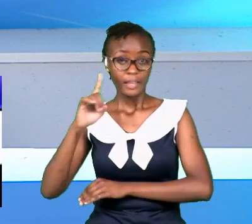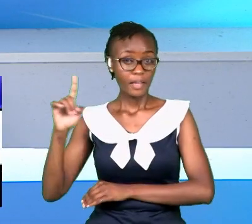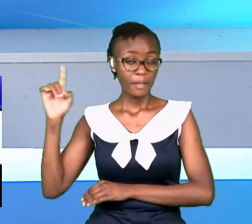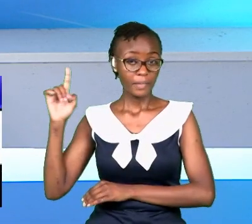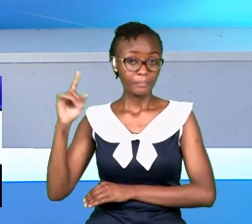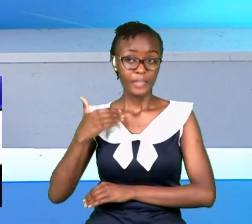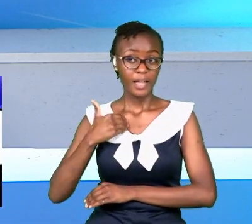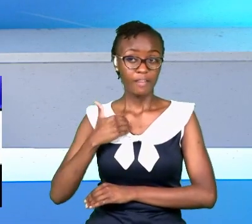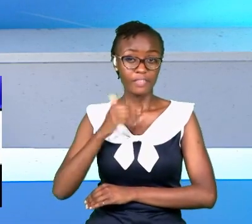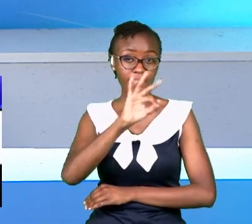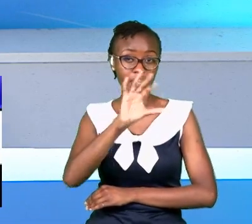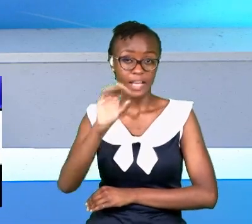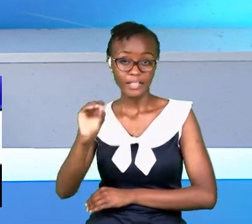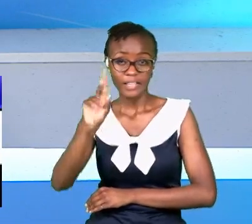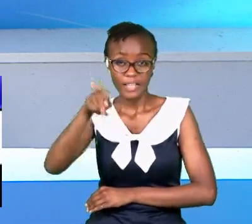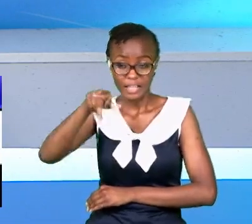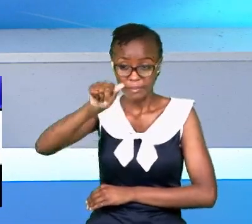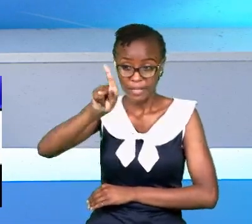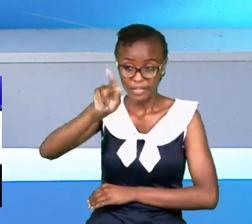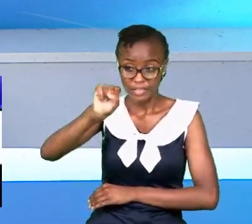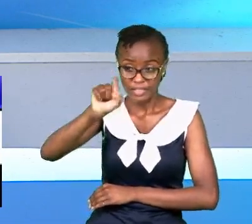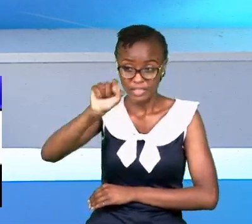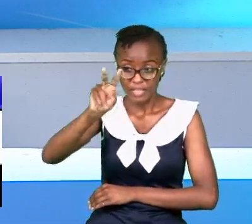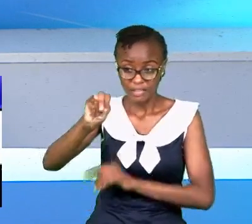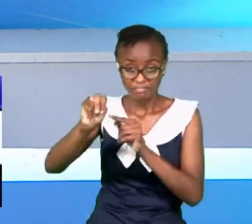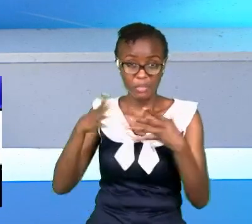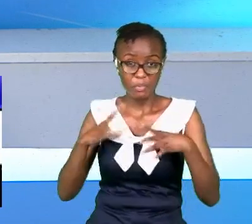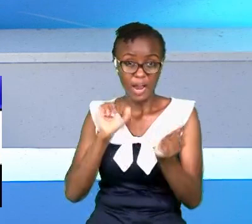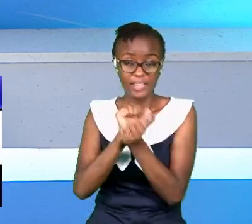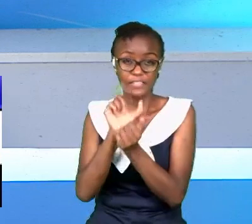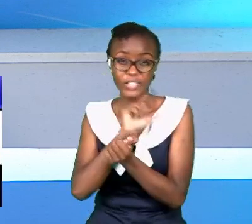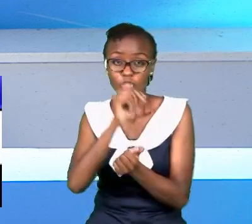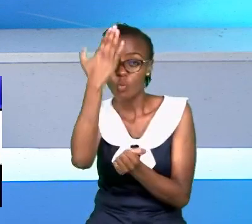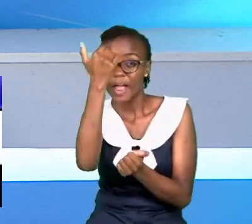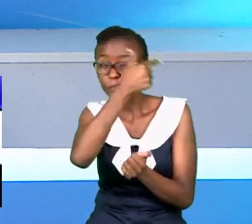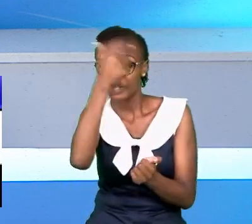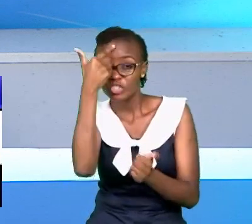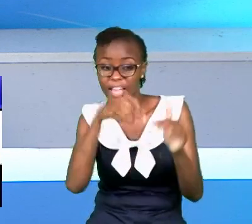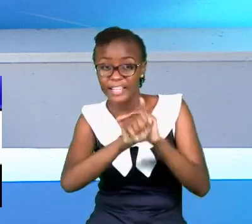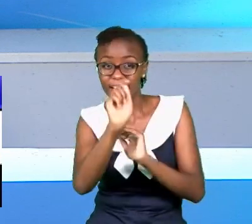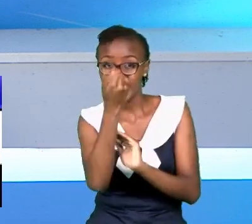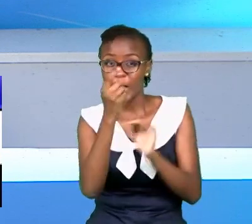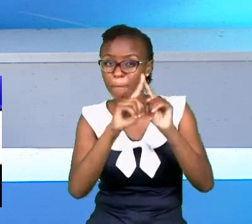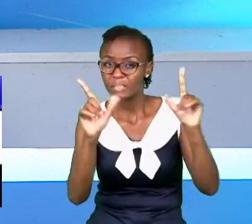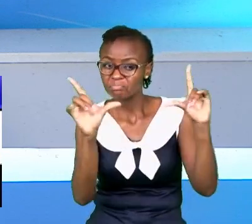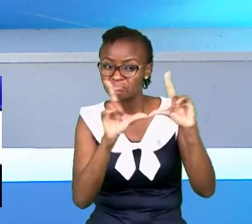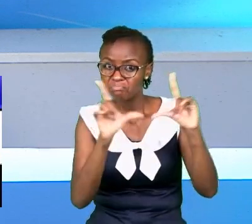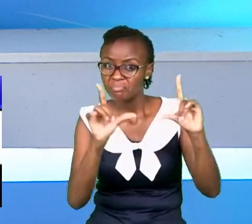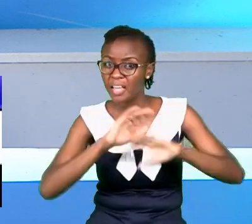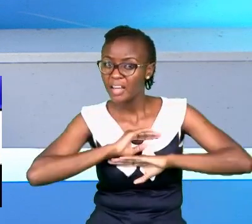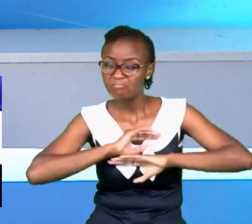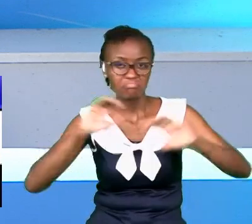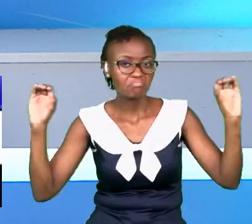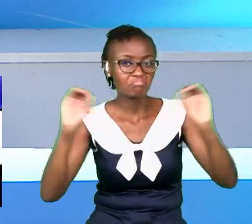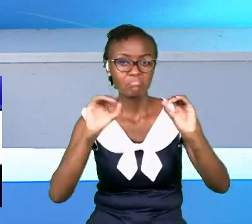Over 300 Pakistanis have been arrested for being in the country illegally, following the government's crackdown on illegal immigrants in Kenya. The